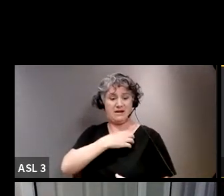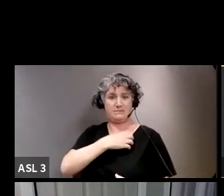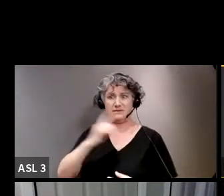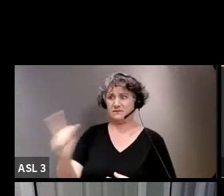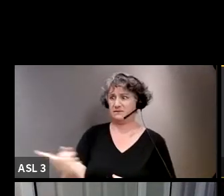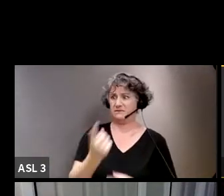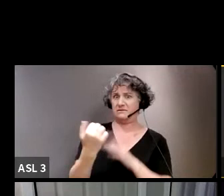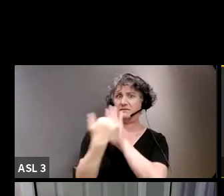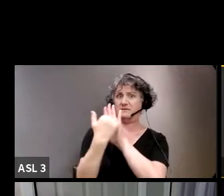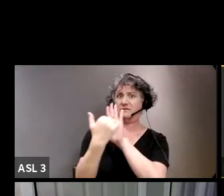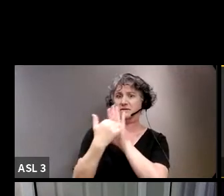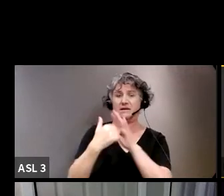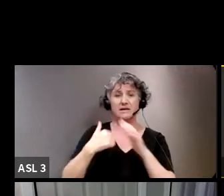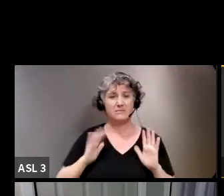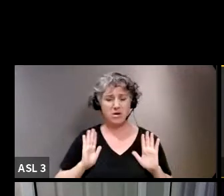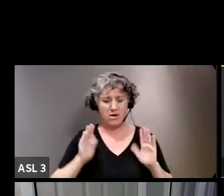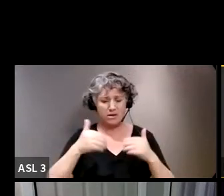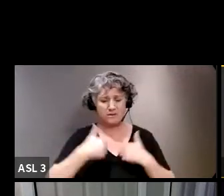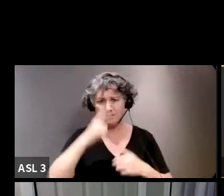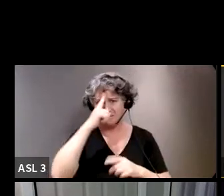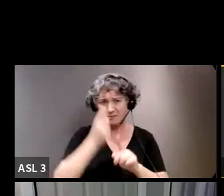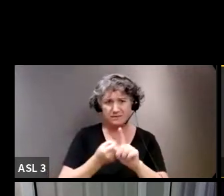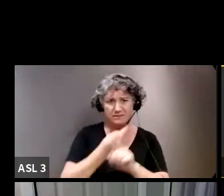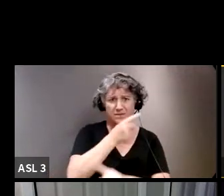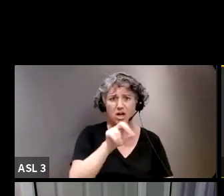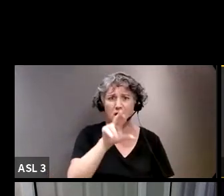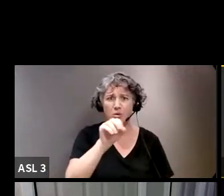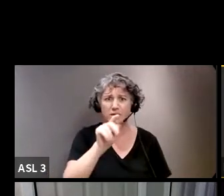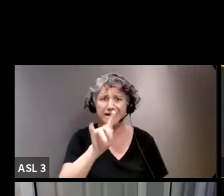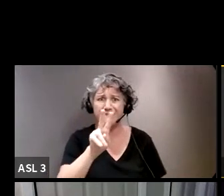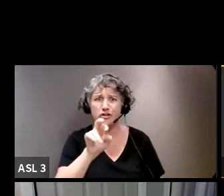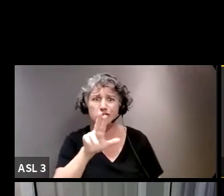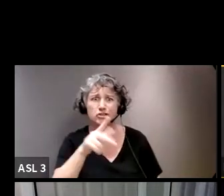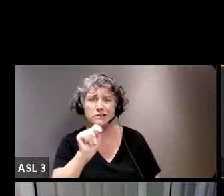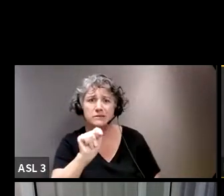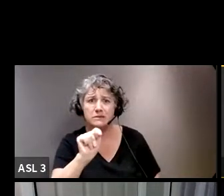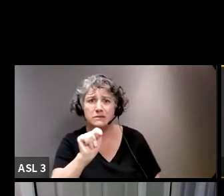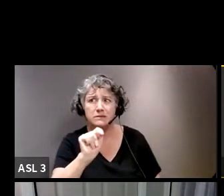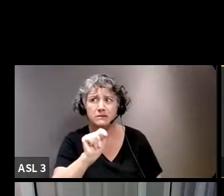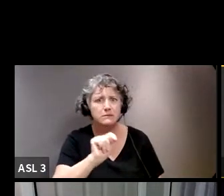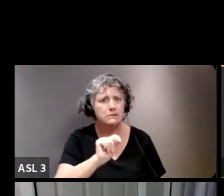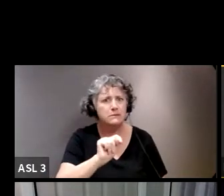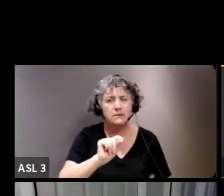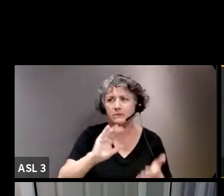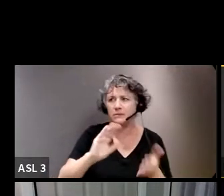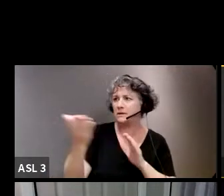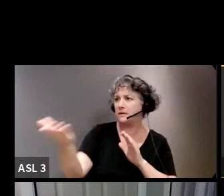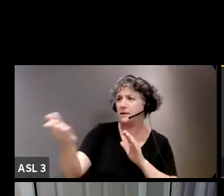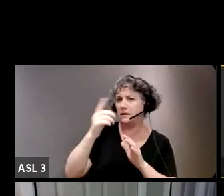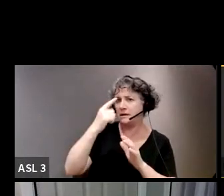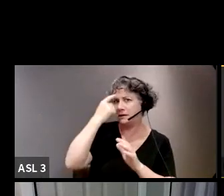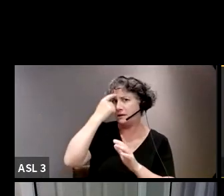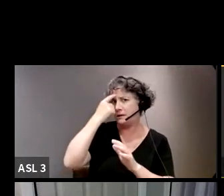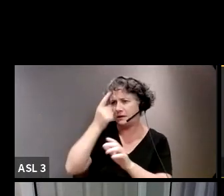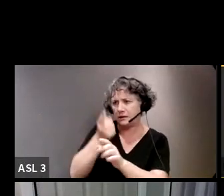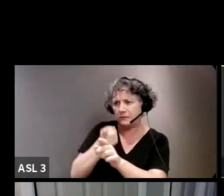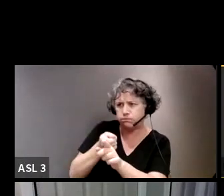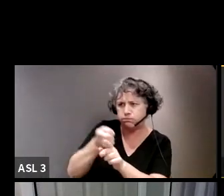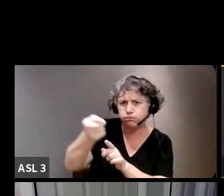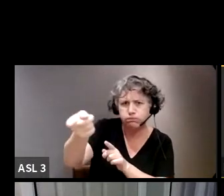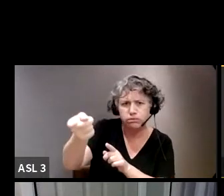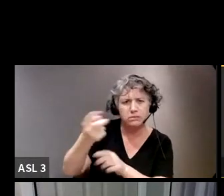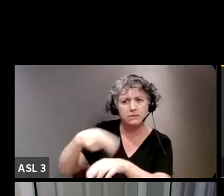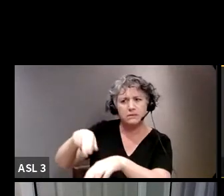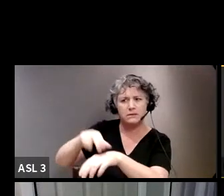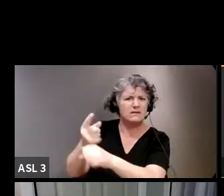me who is autistic and neurodivergent versus someone like them who is neurotypical they don't understand they don't